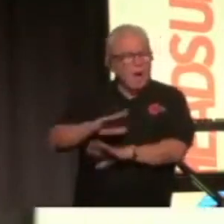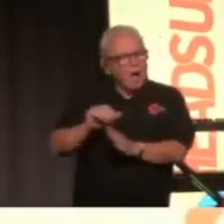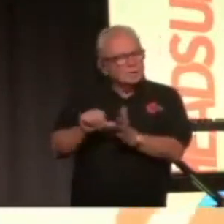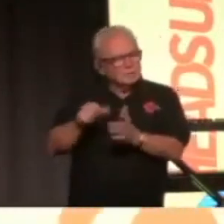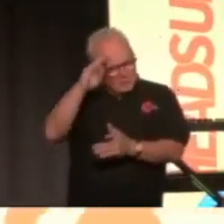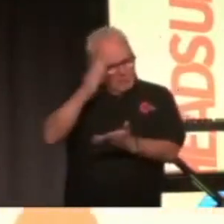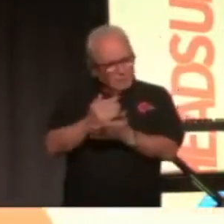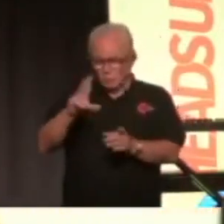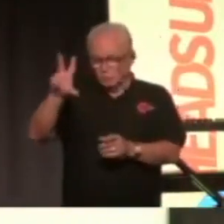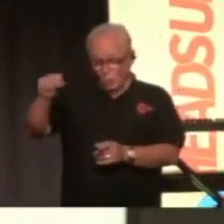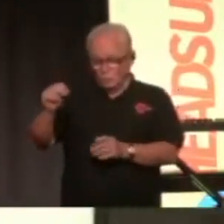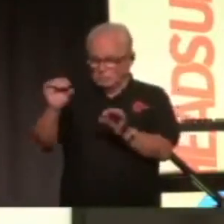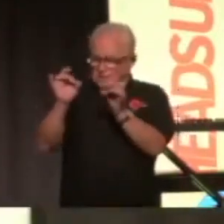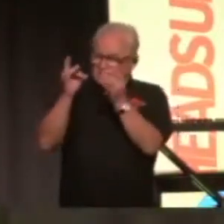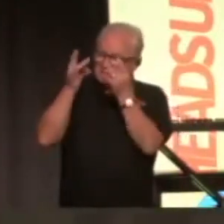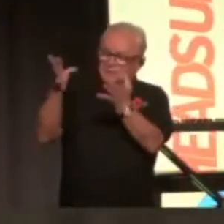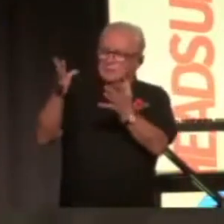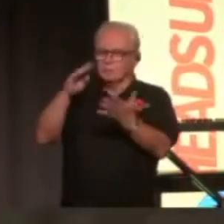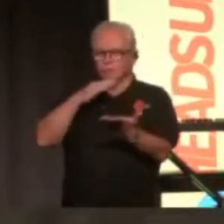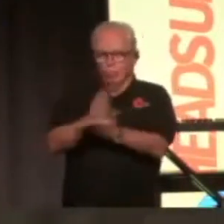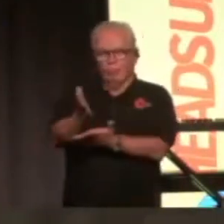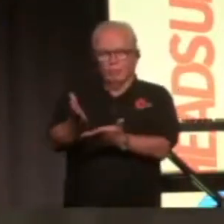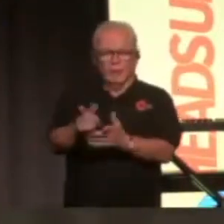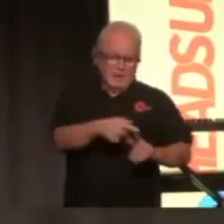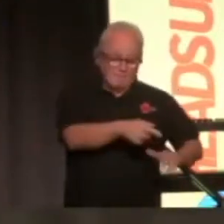No truth. And Paul says,